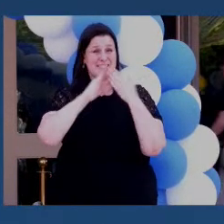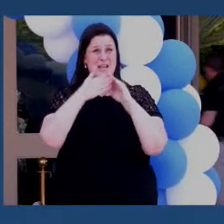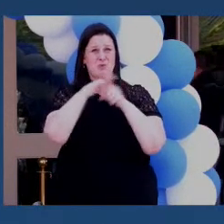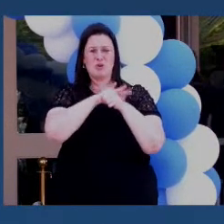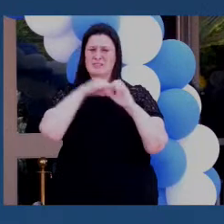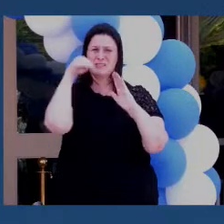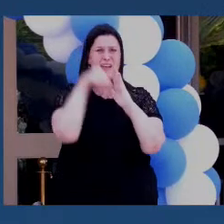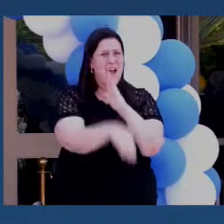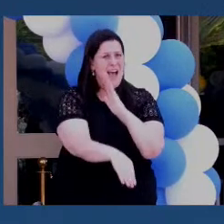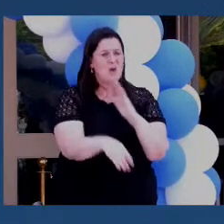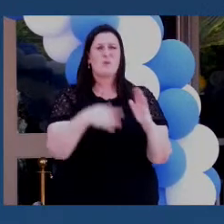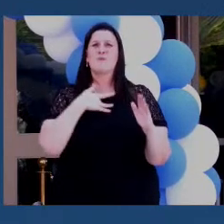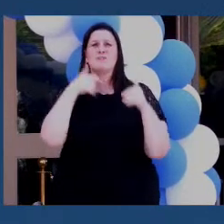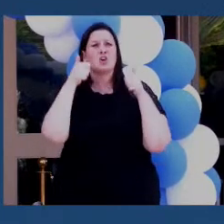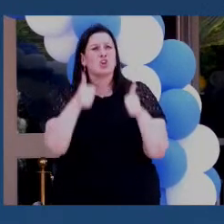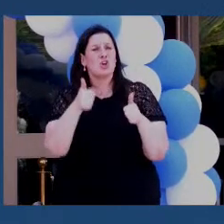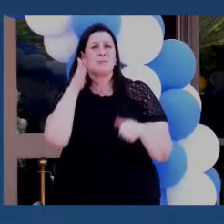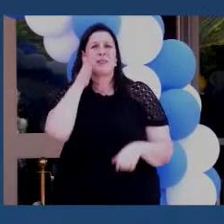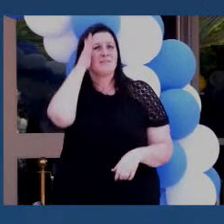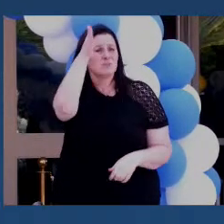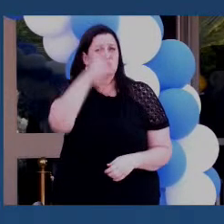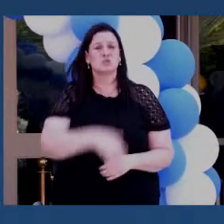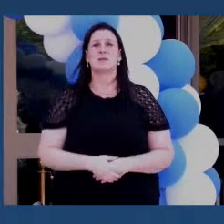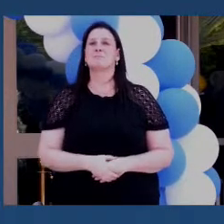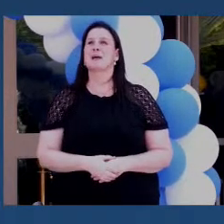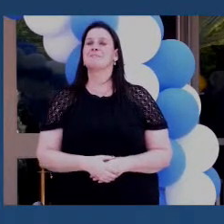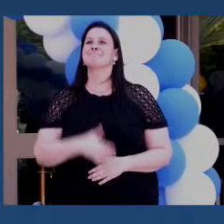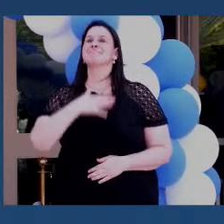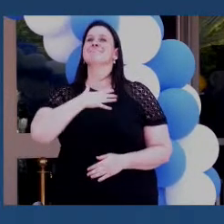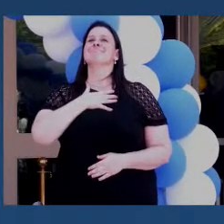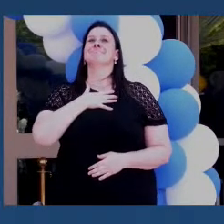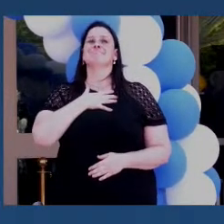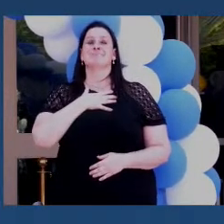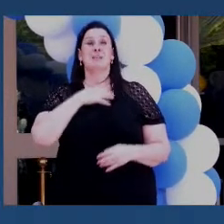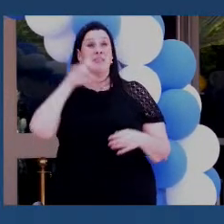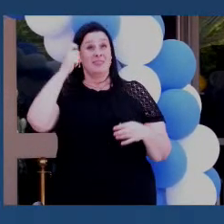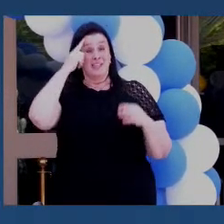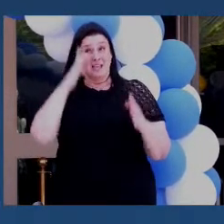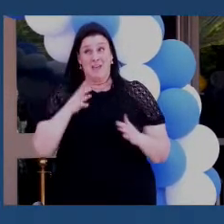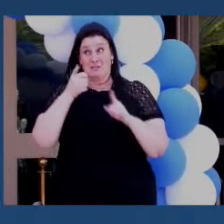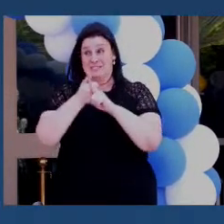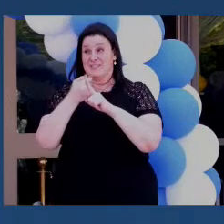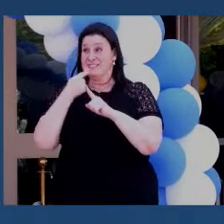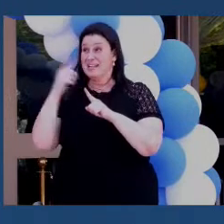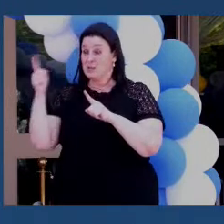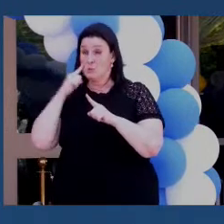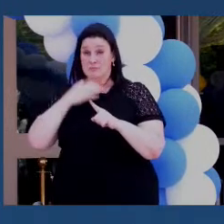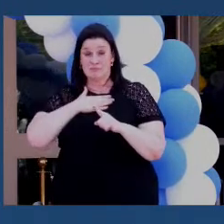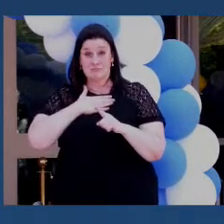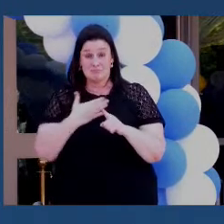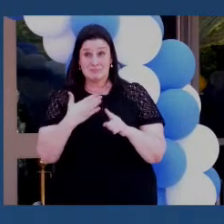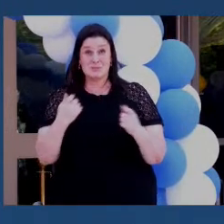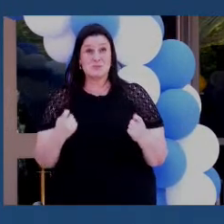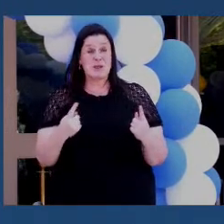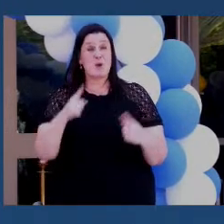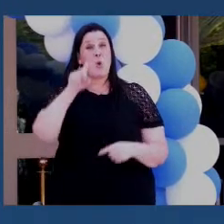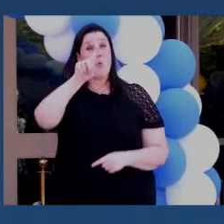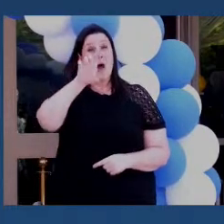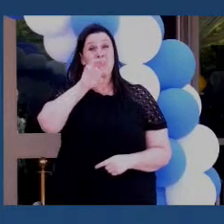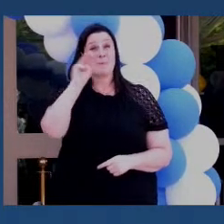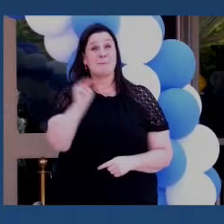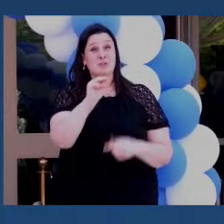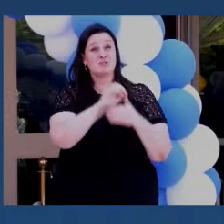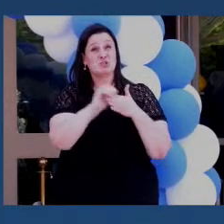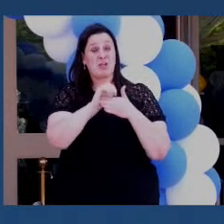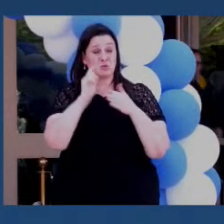the future, but nothing buoyed our spirits more than when the governor said he was going to spend $100 million to